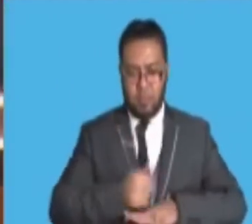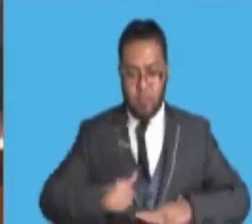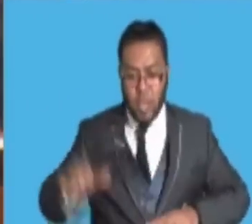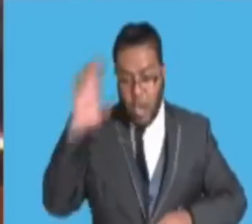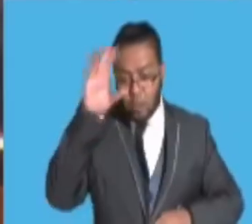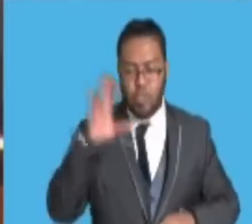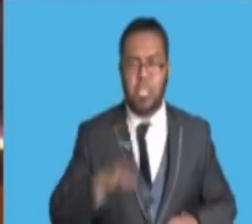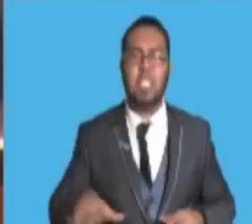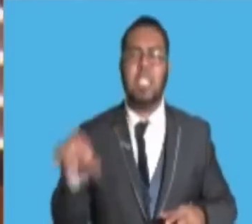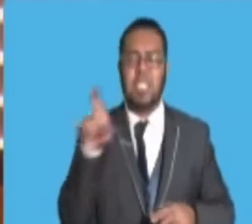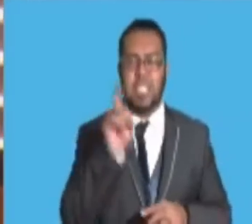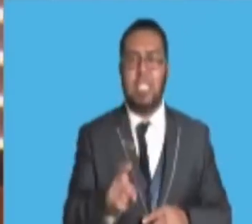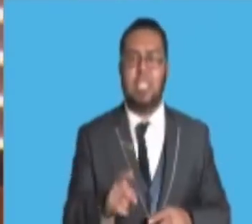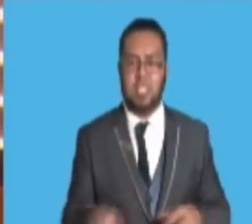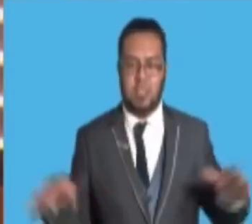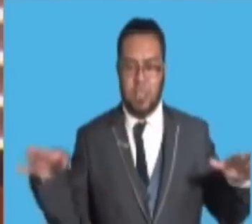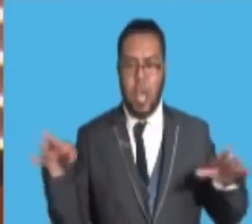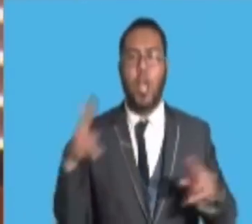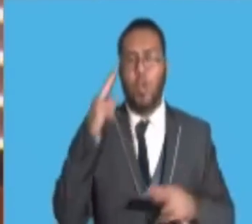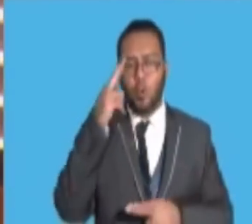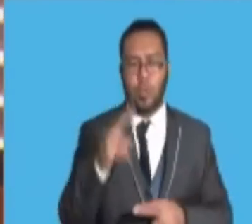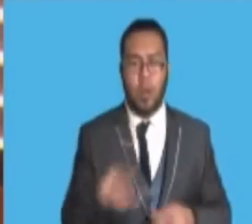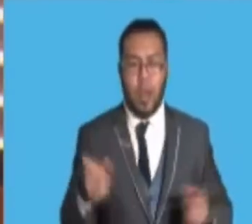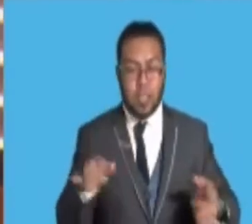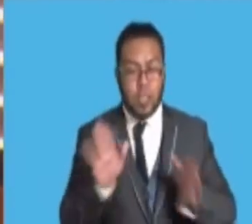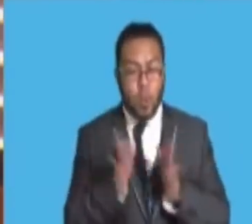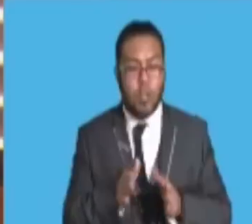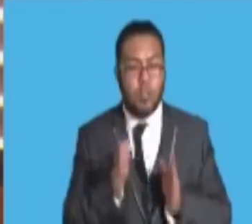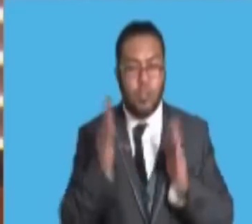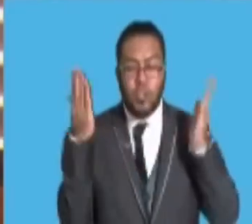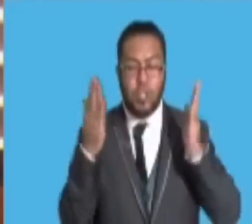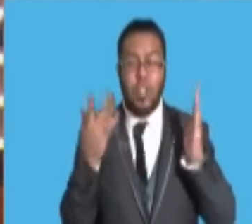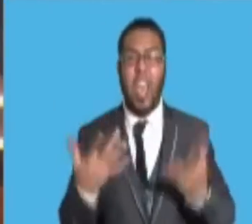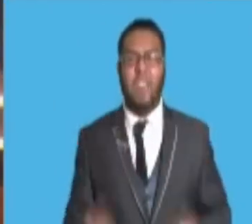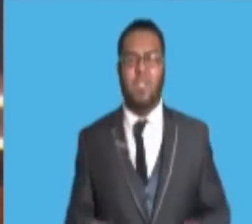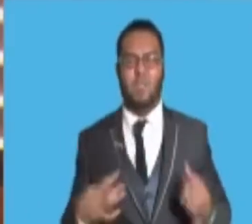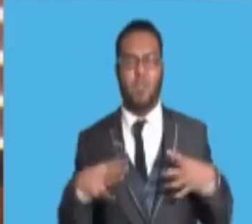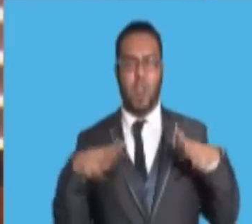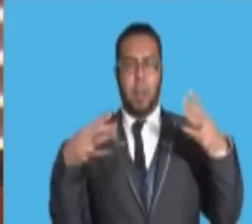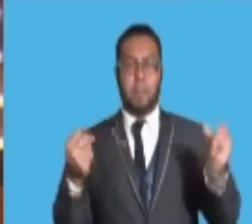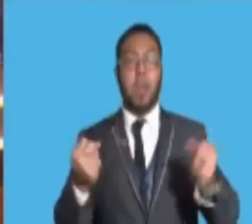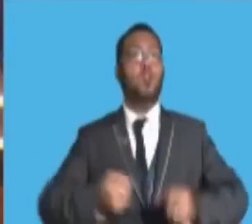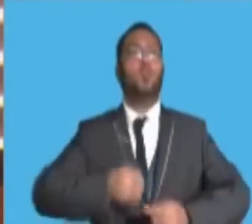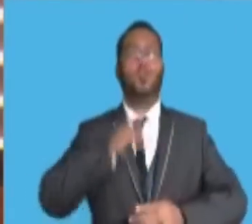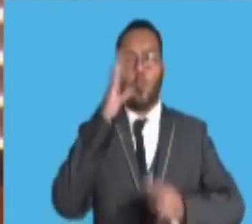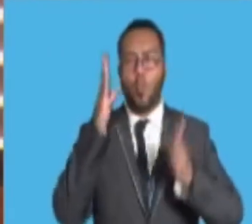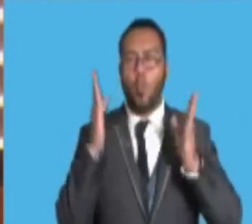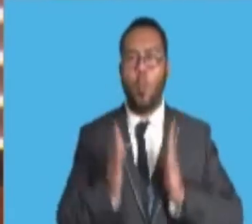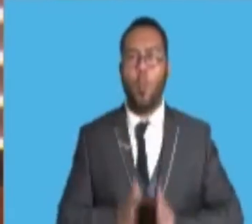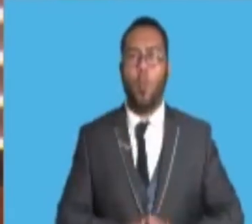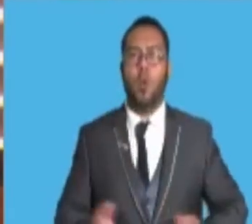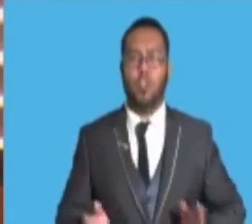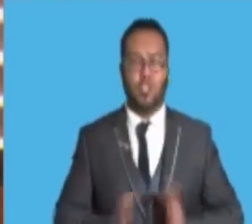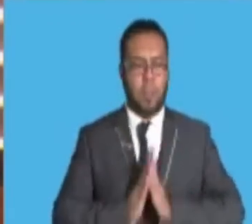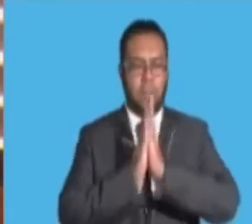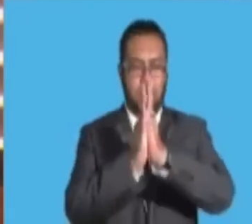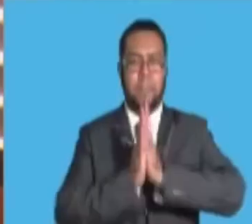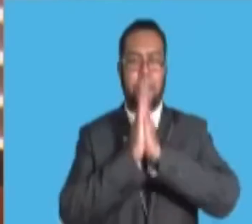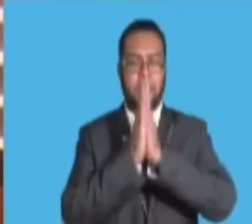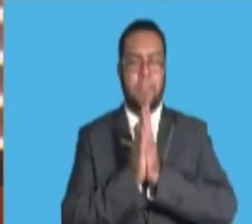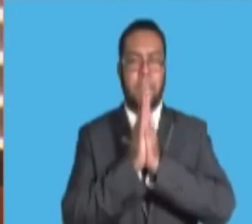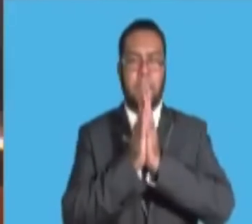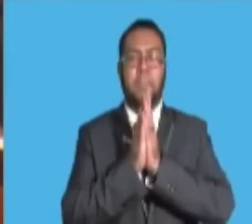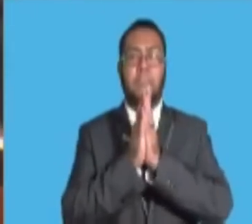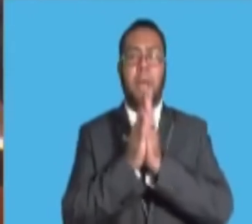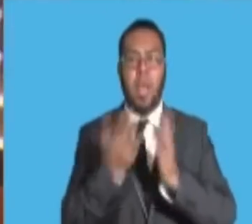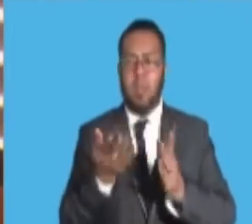other religions, small churches like the one I worship in have the freedom and the right to worship and cannot be discriminated or